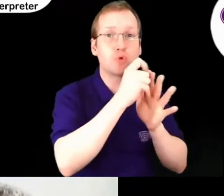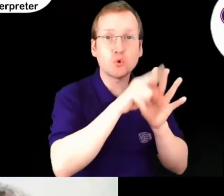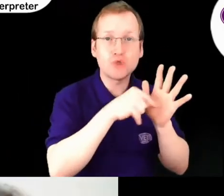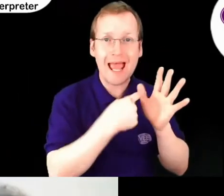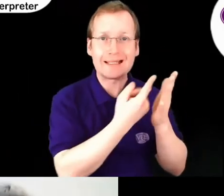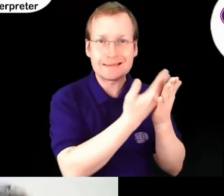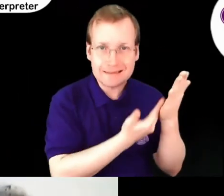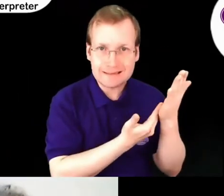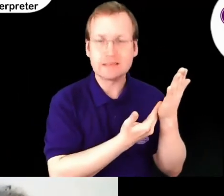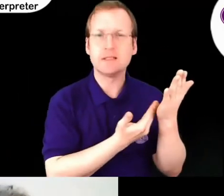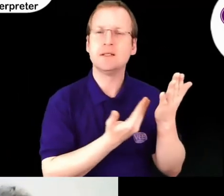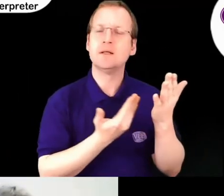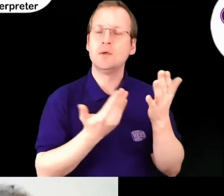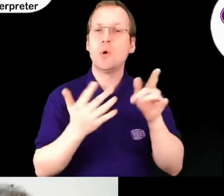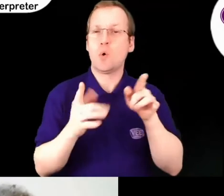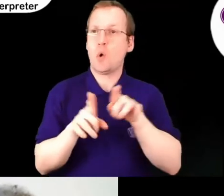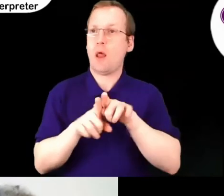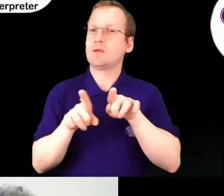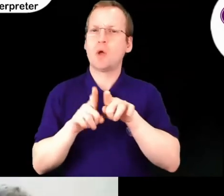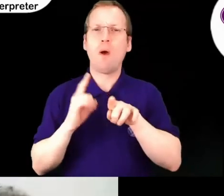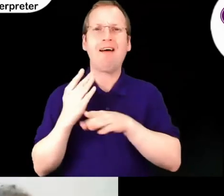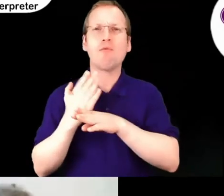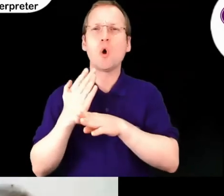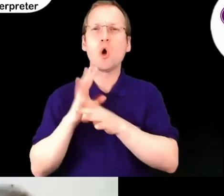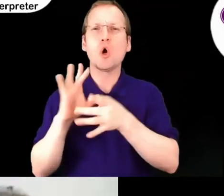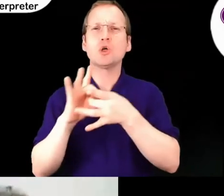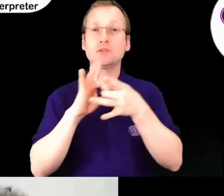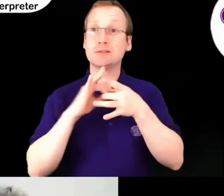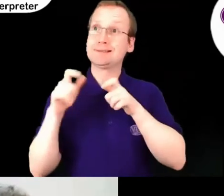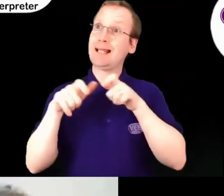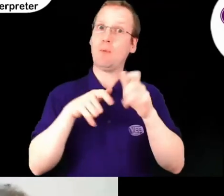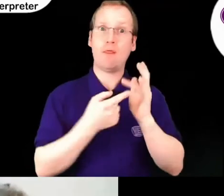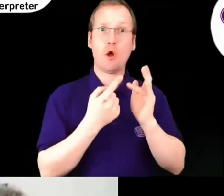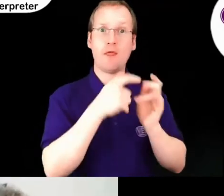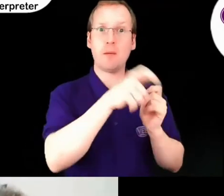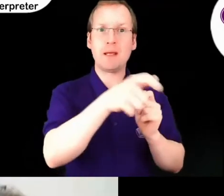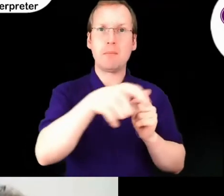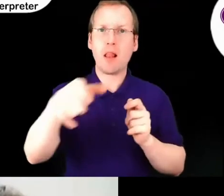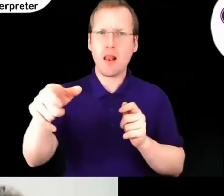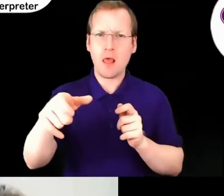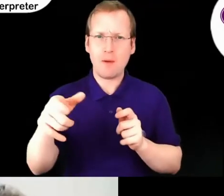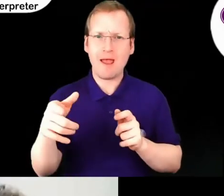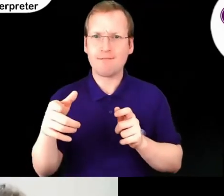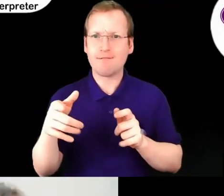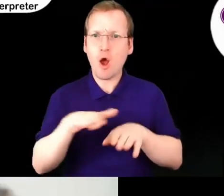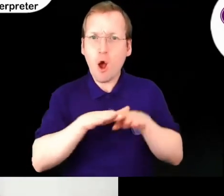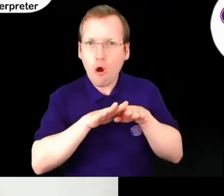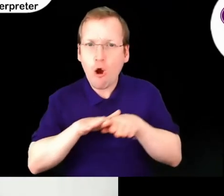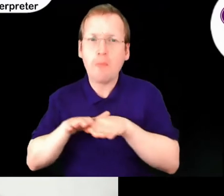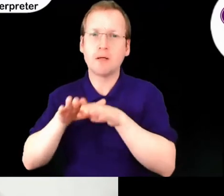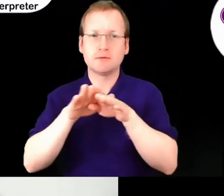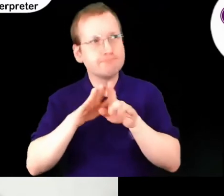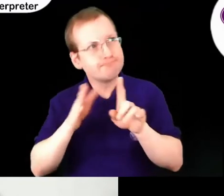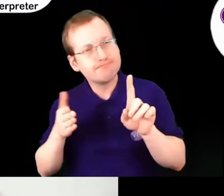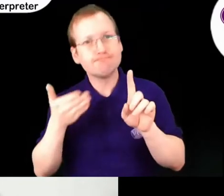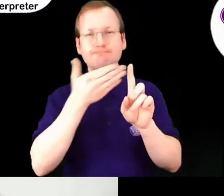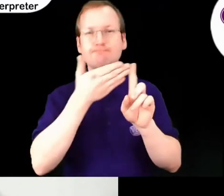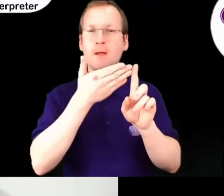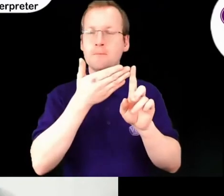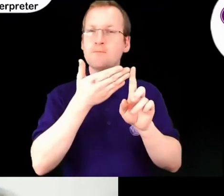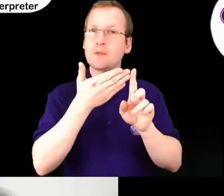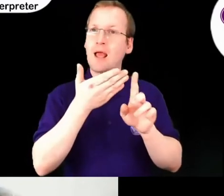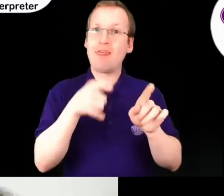And I also, I worked, as I still do, with other people, and we have a common salary pool. And what we earn is what enables